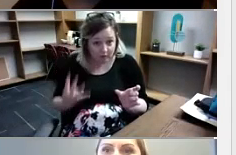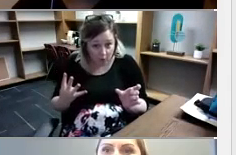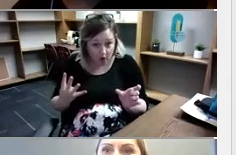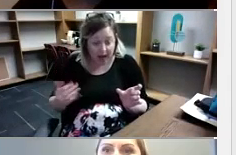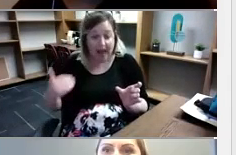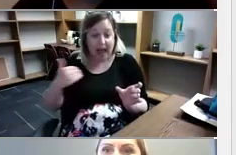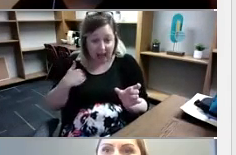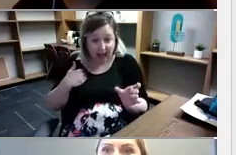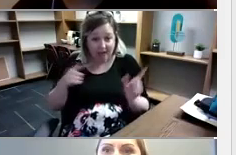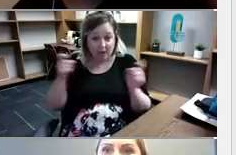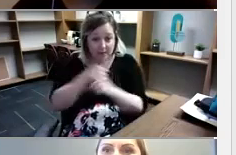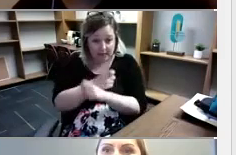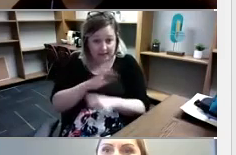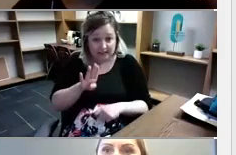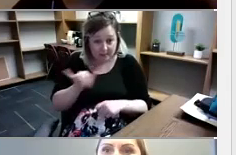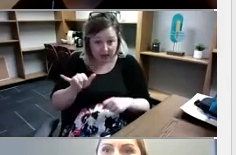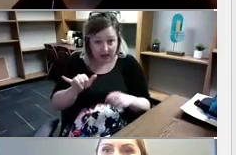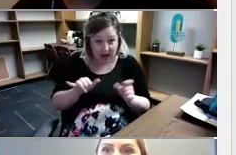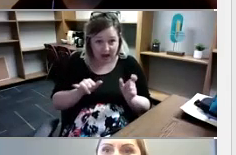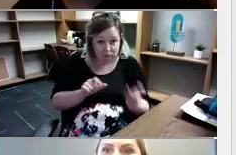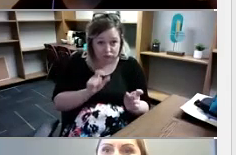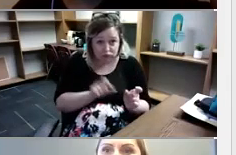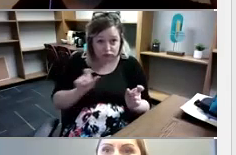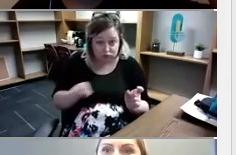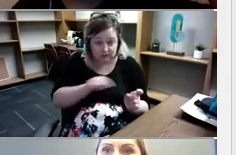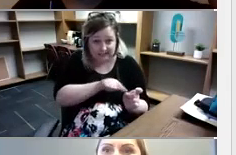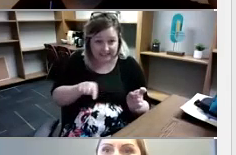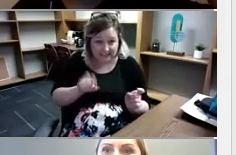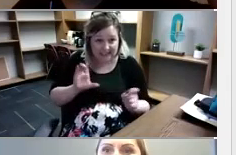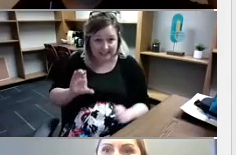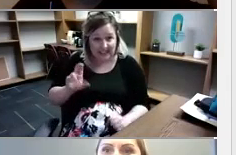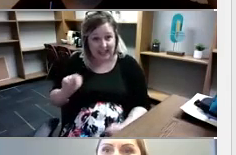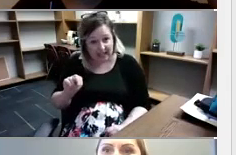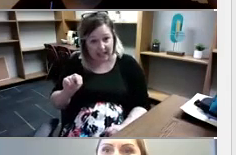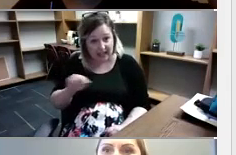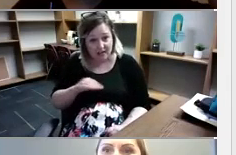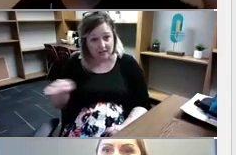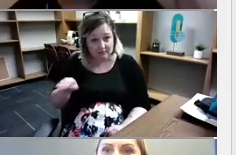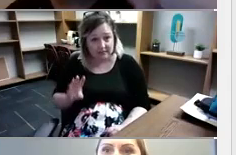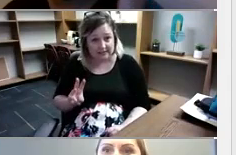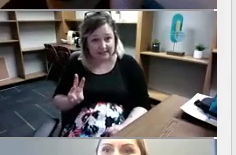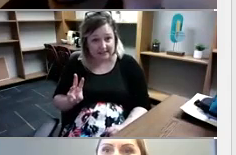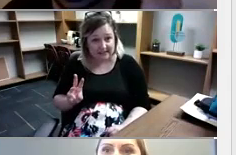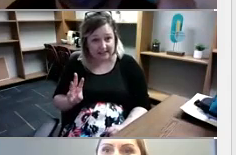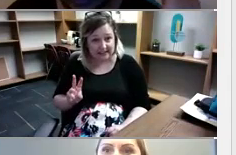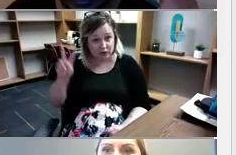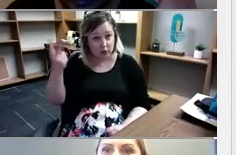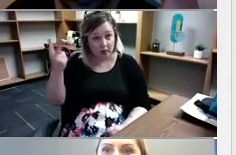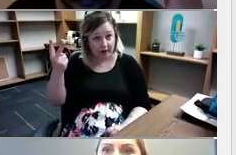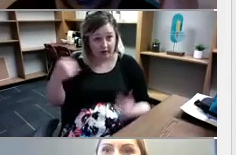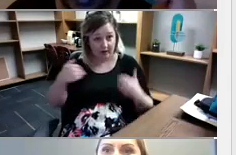by 16 squared, Cn by 16 squared, Cn by 16 squared, right?